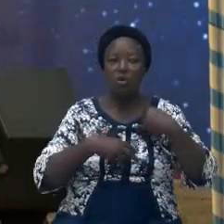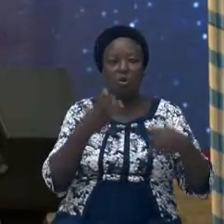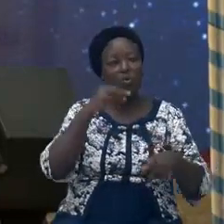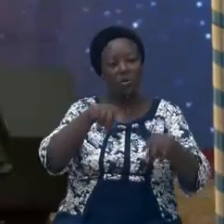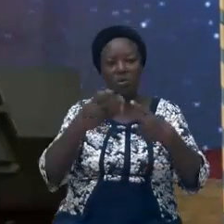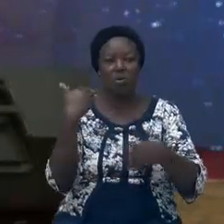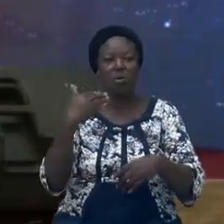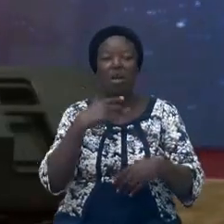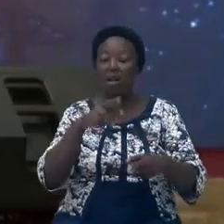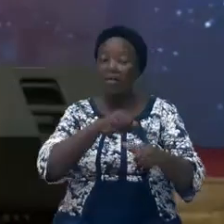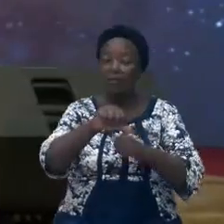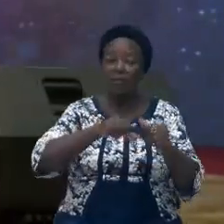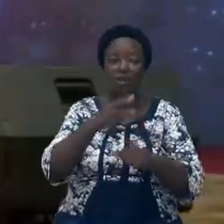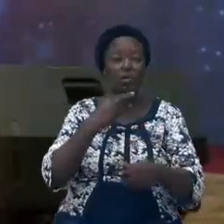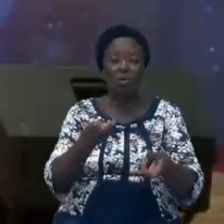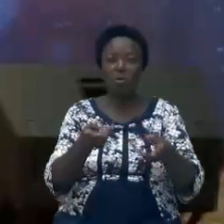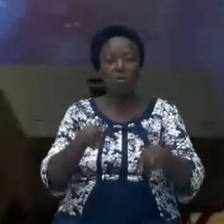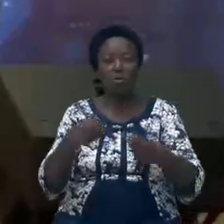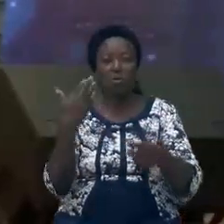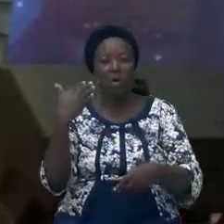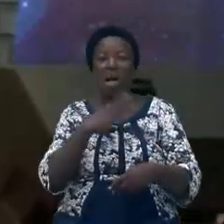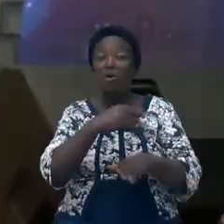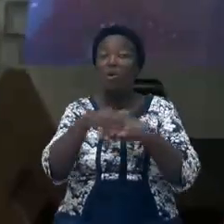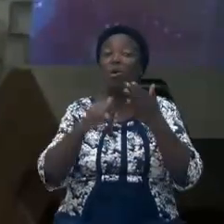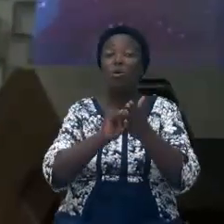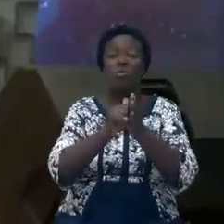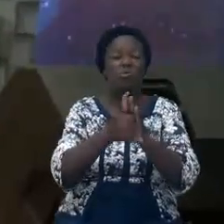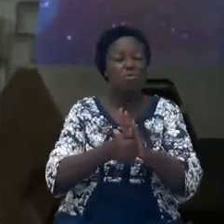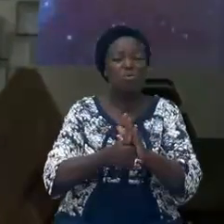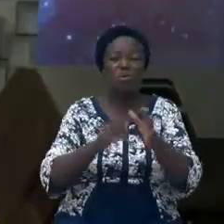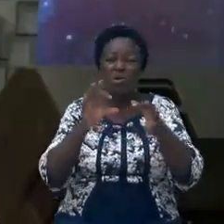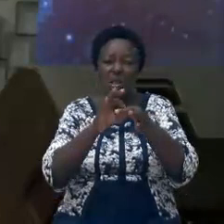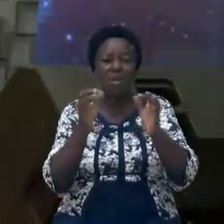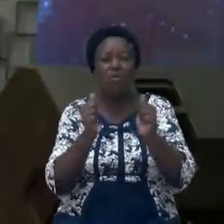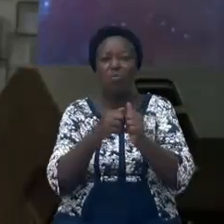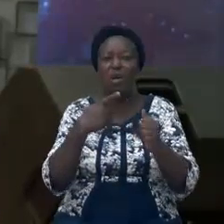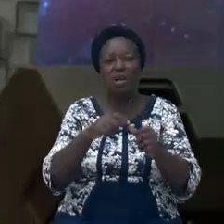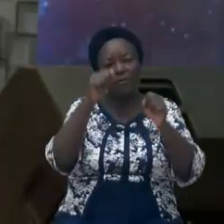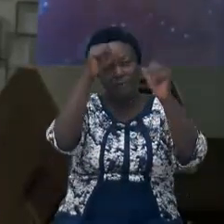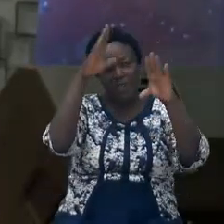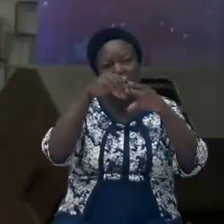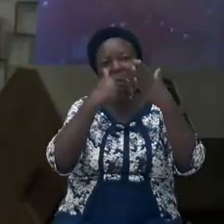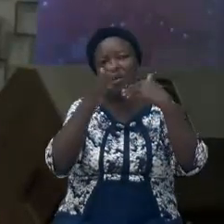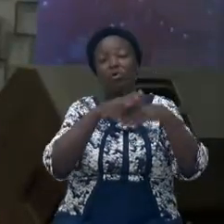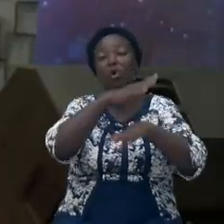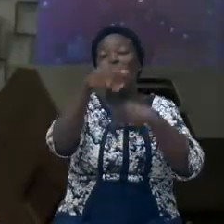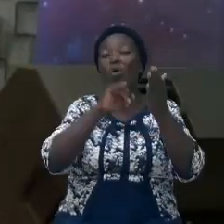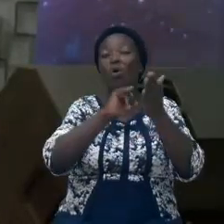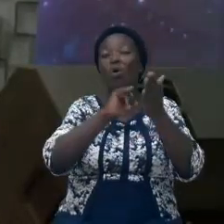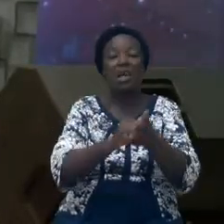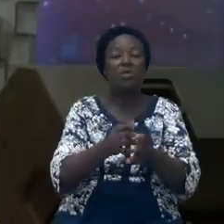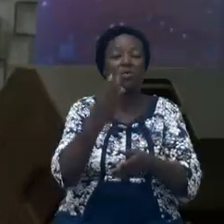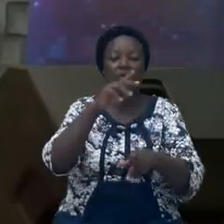the joy was gone. The fellowship was gone. And all the excitement of fellowshipping with the Lord, all that